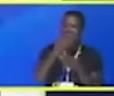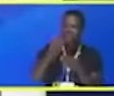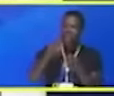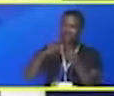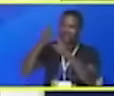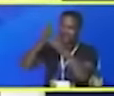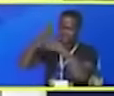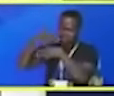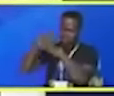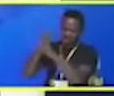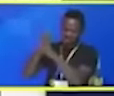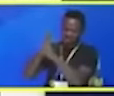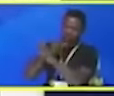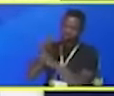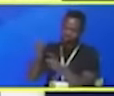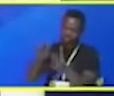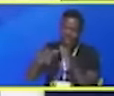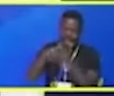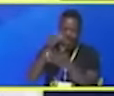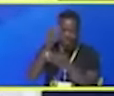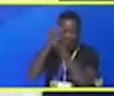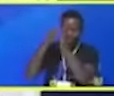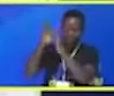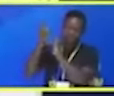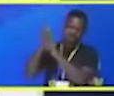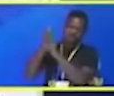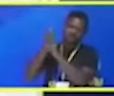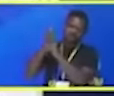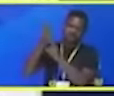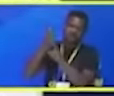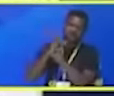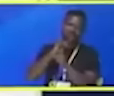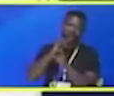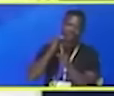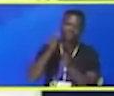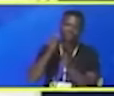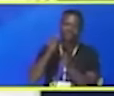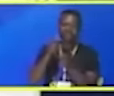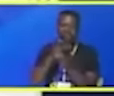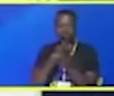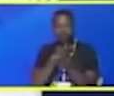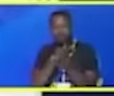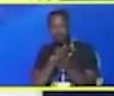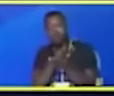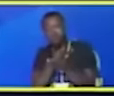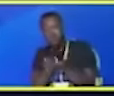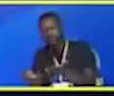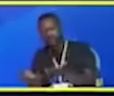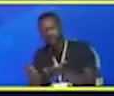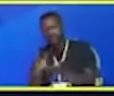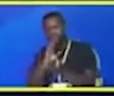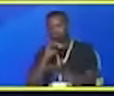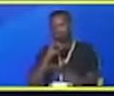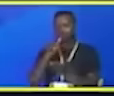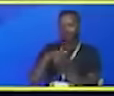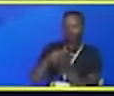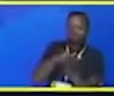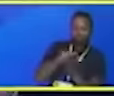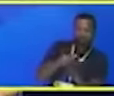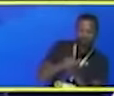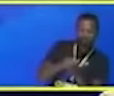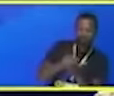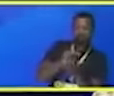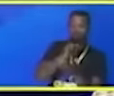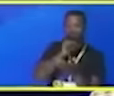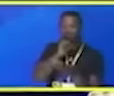created himself? How do you try to know a God that does not faint, that is not weary, and there is no searching